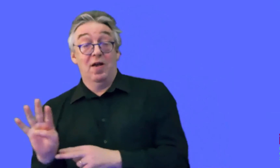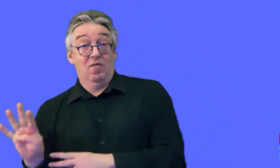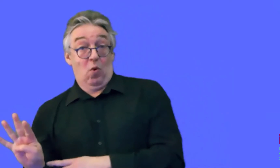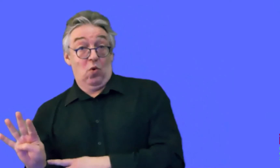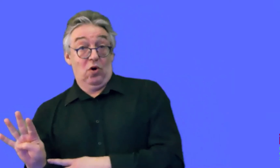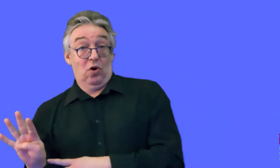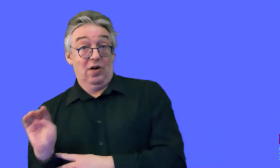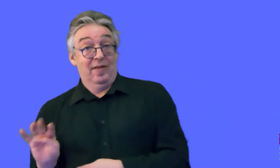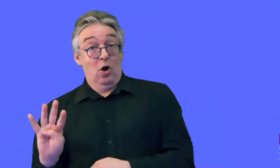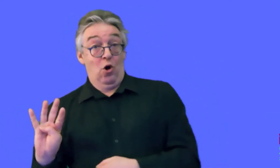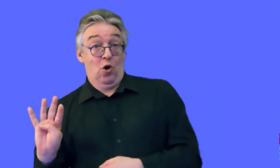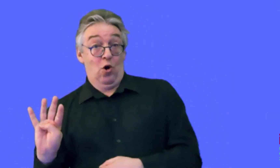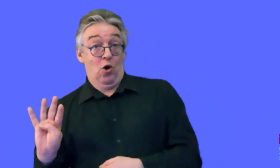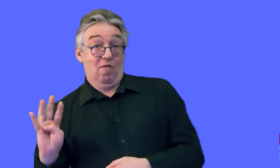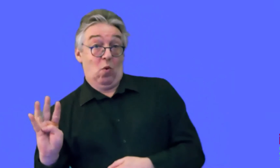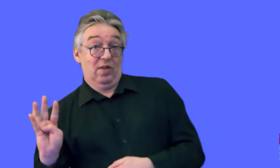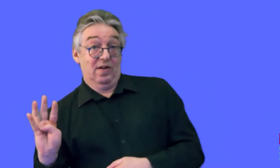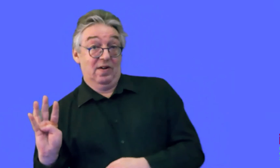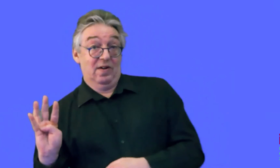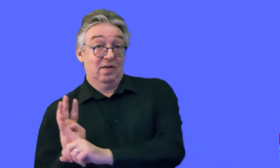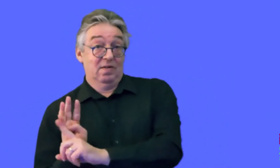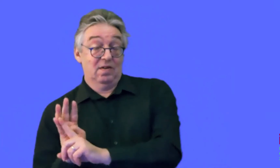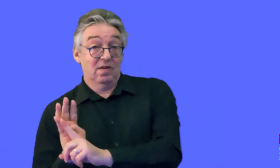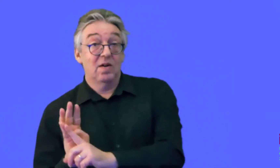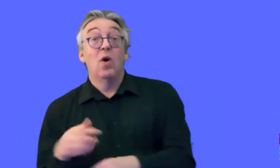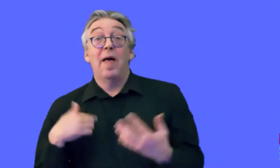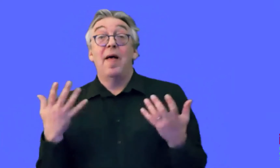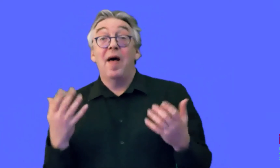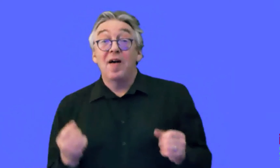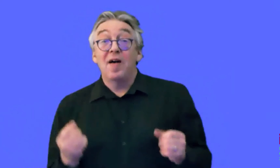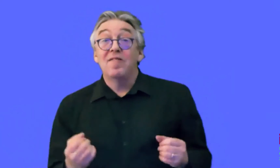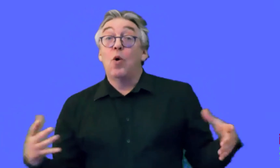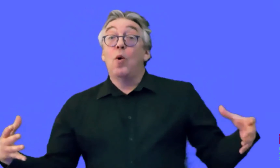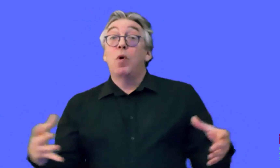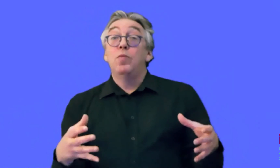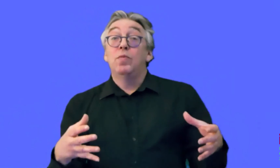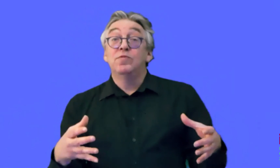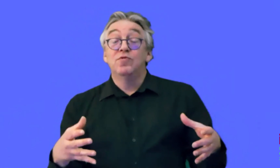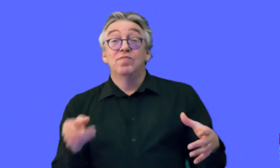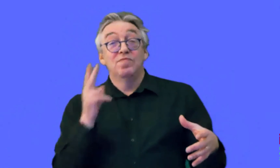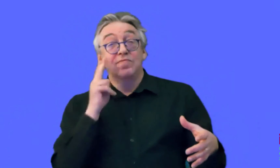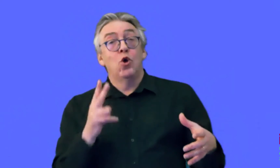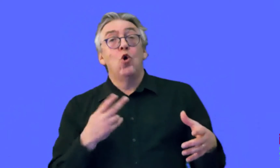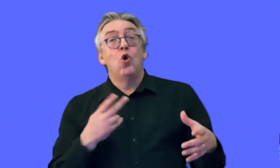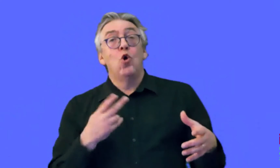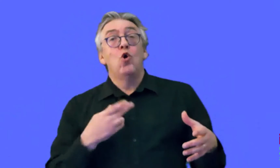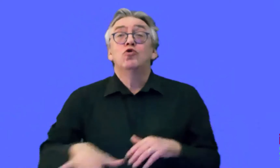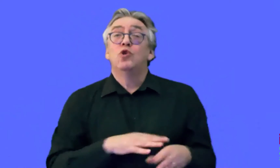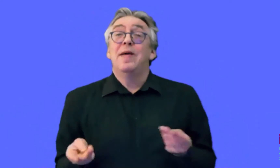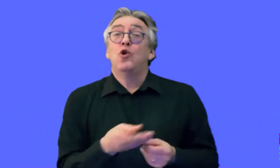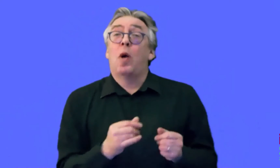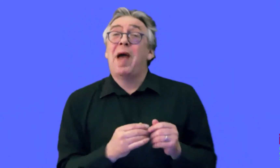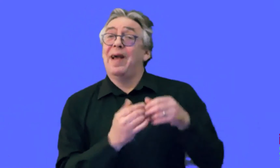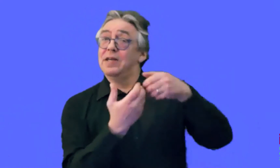which gave the distribution of the population by socioeconomic characteristics,